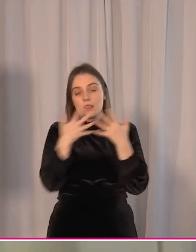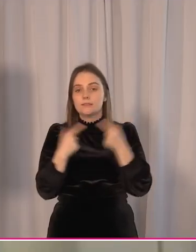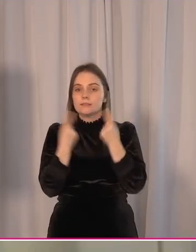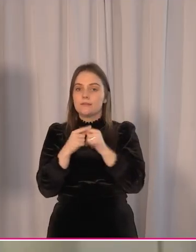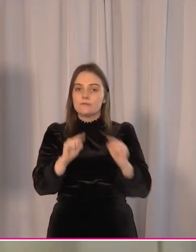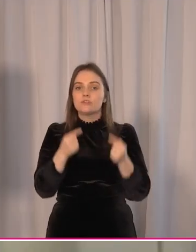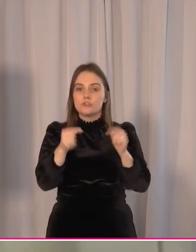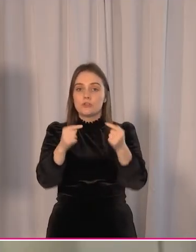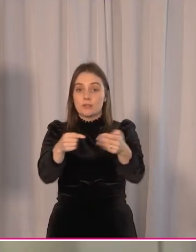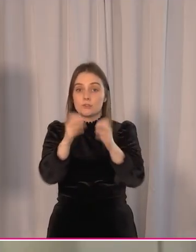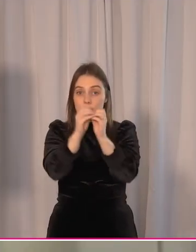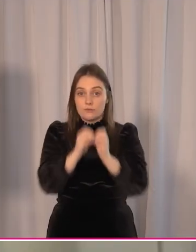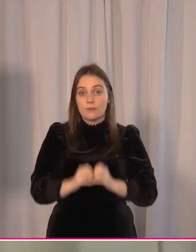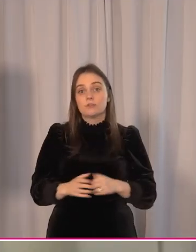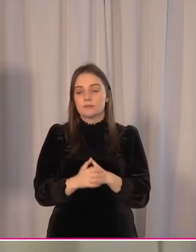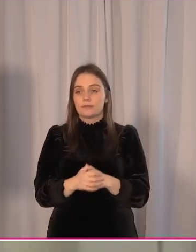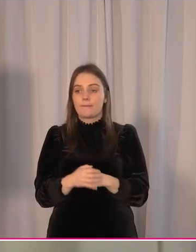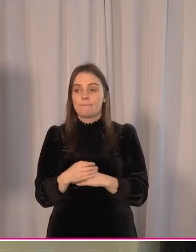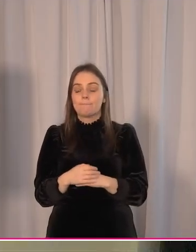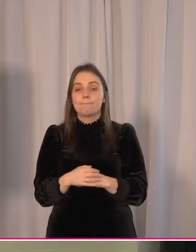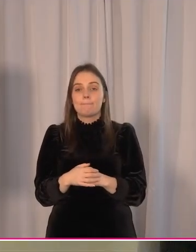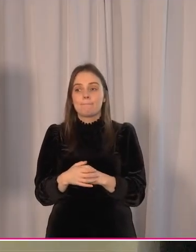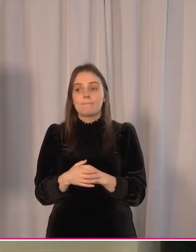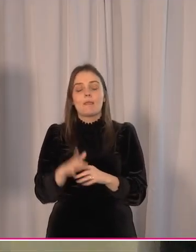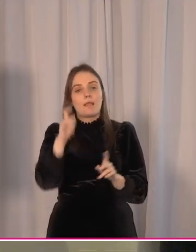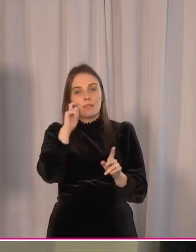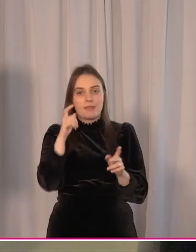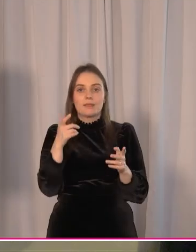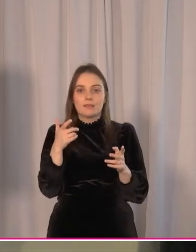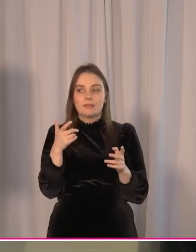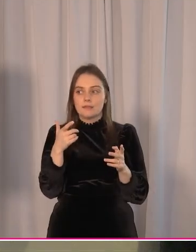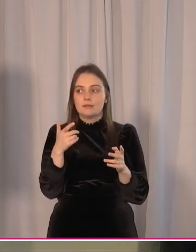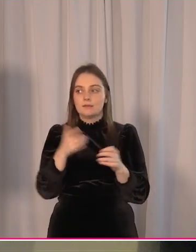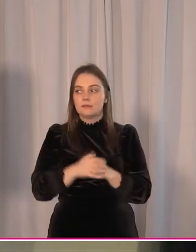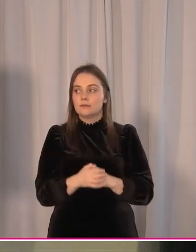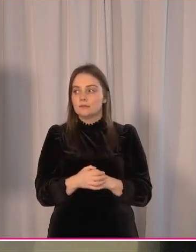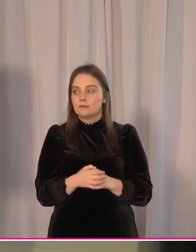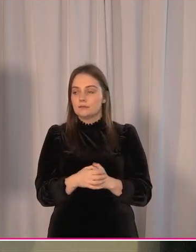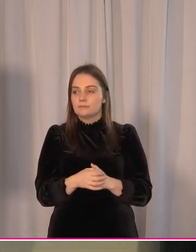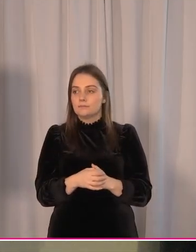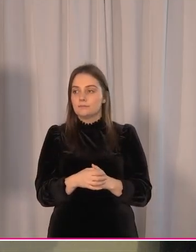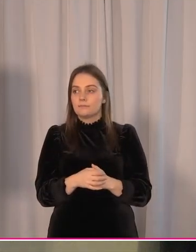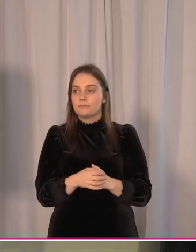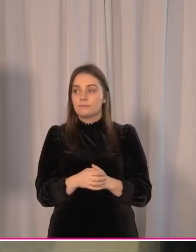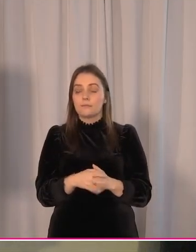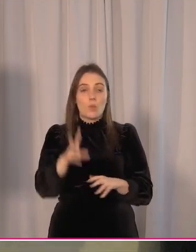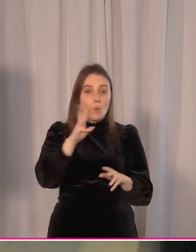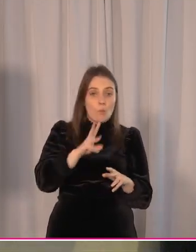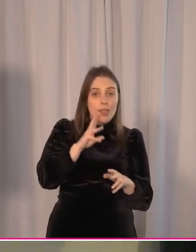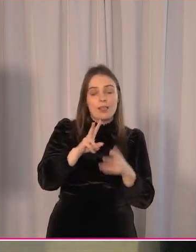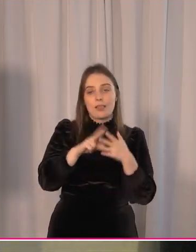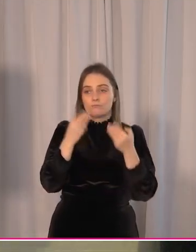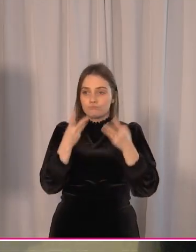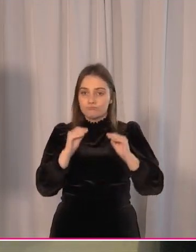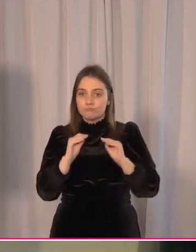challenges that you've raised. yeah, and I think we are like there is a will and a move